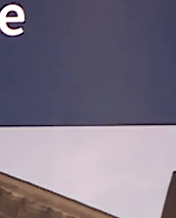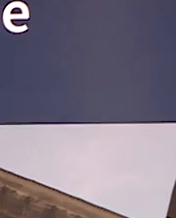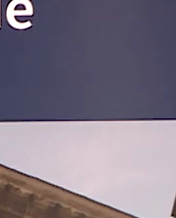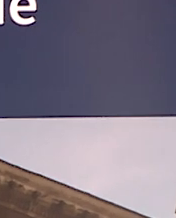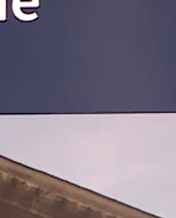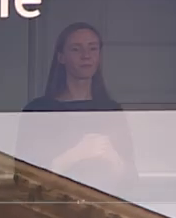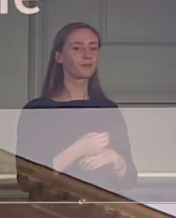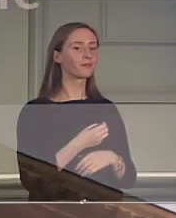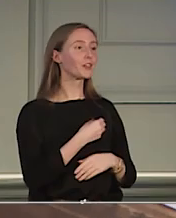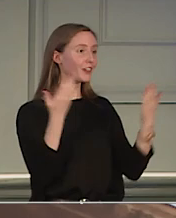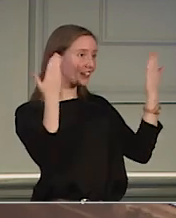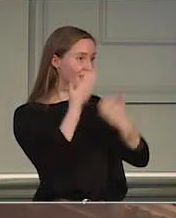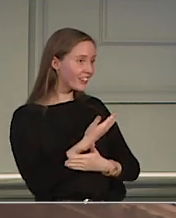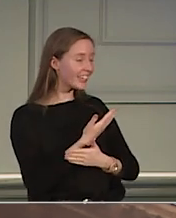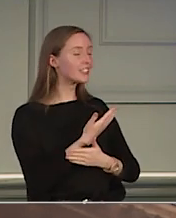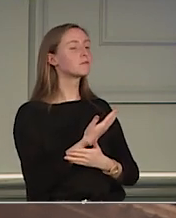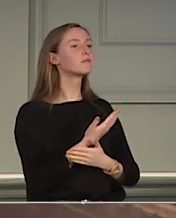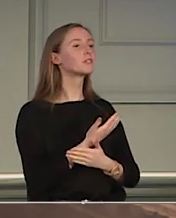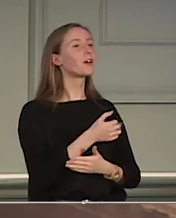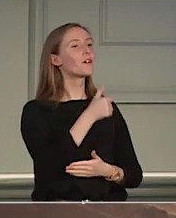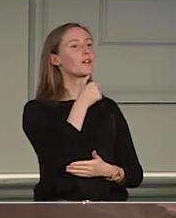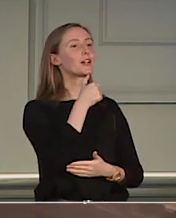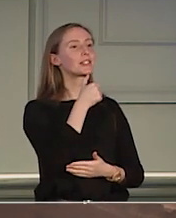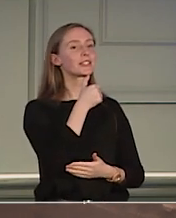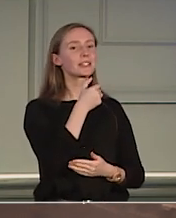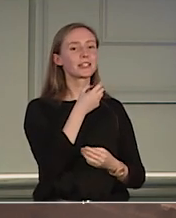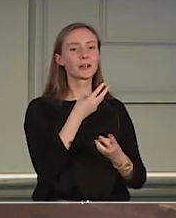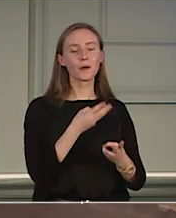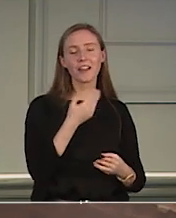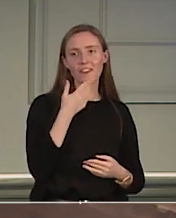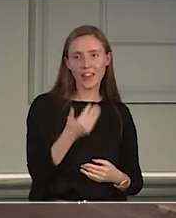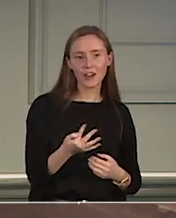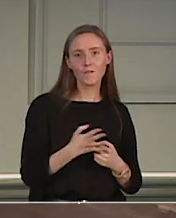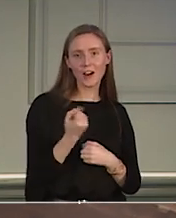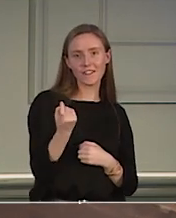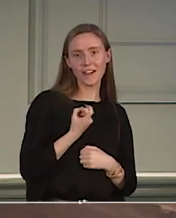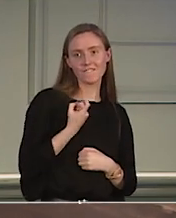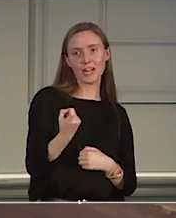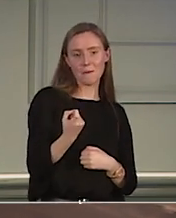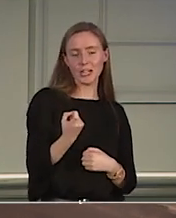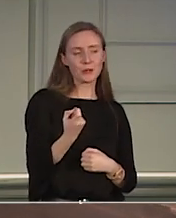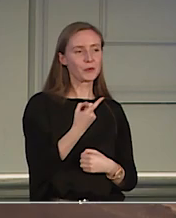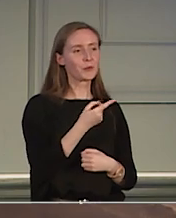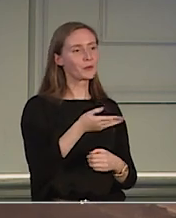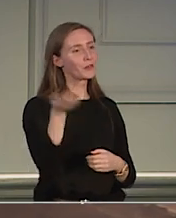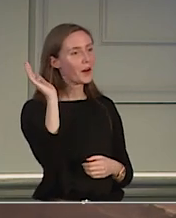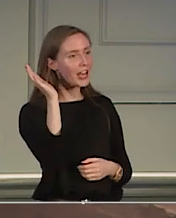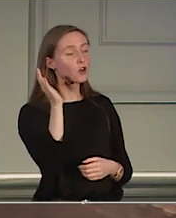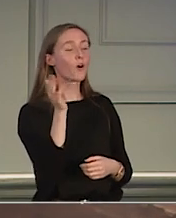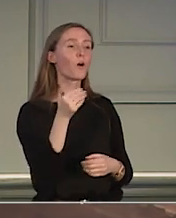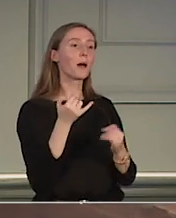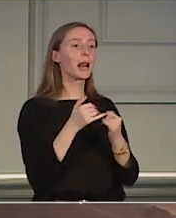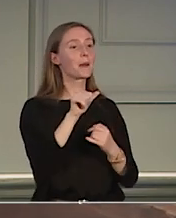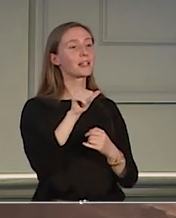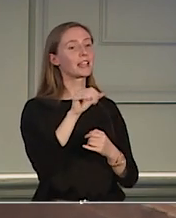Good evening, ladies and gentlemen. Firstly, I would like to thank the organisers of the event for inviting me to speak tonight. It's an honour. So as previously mentioned, my name is Aoife